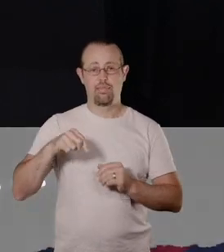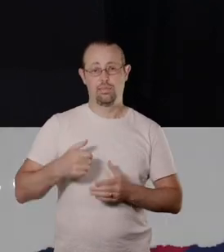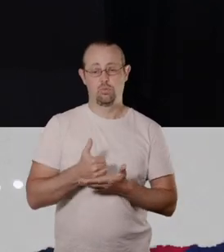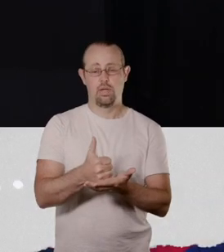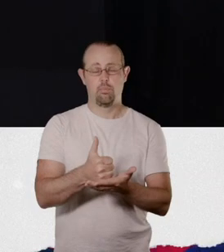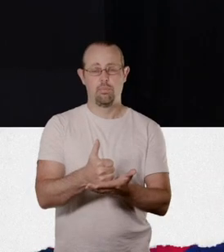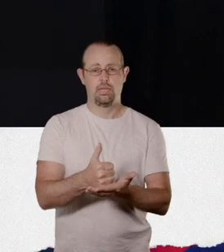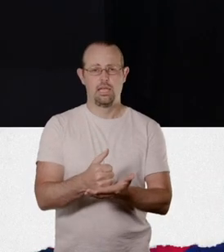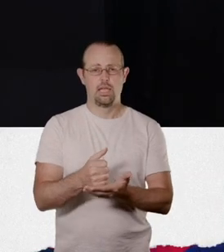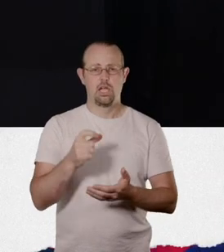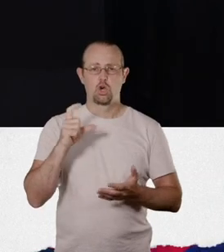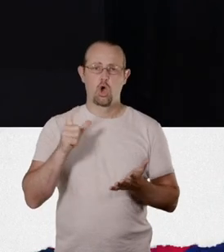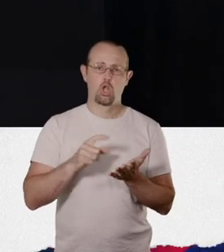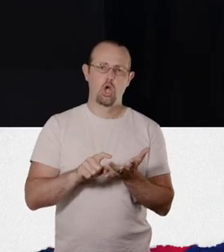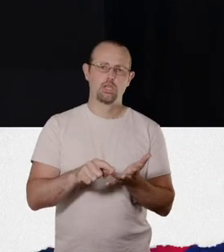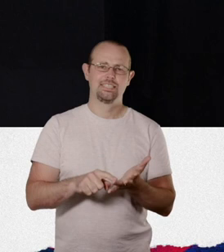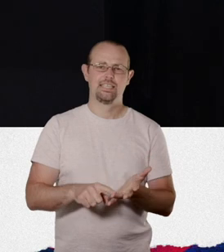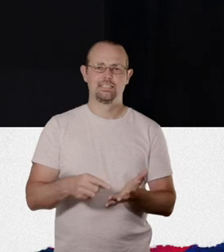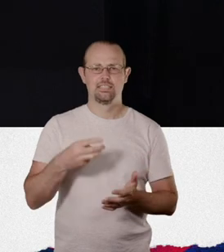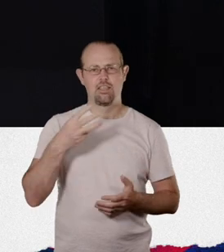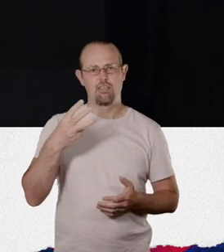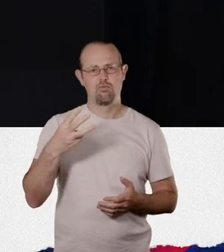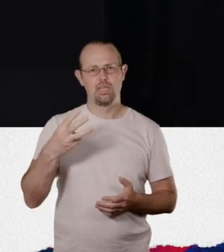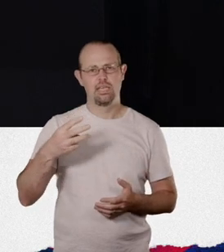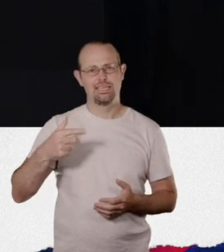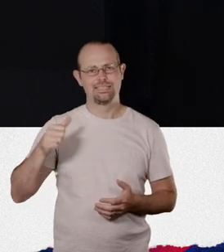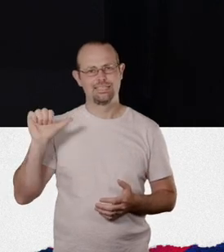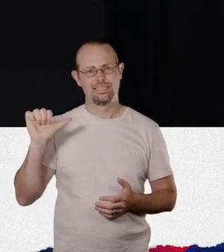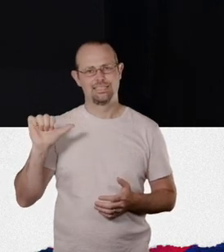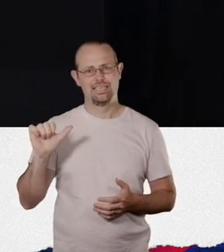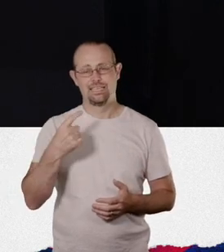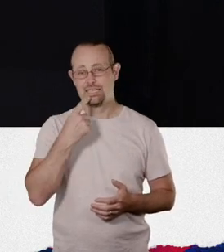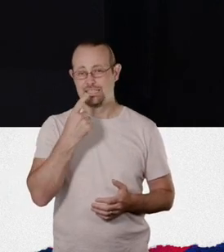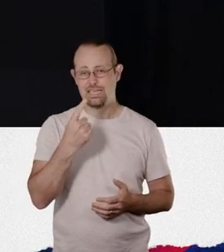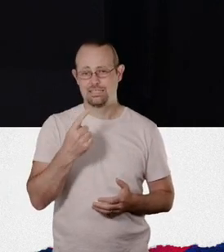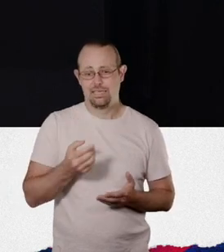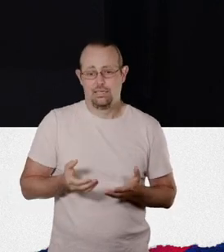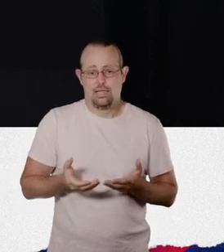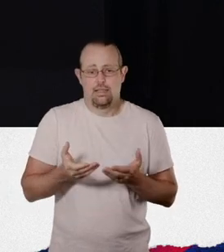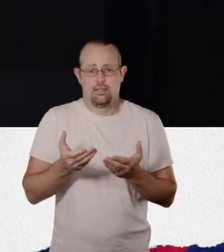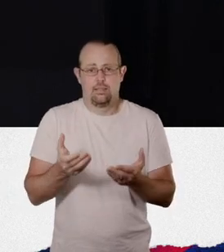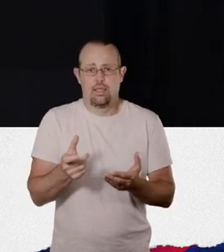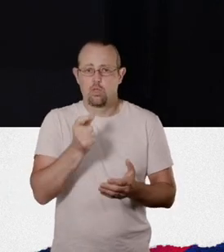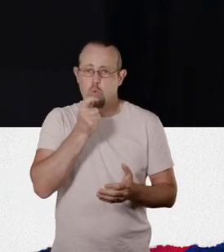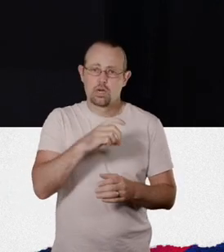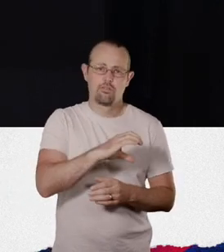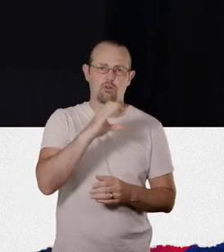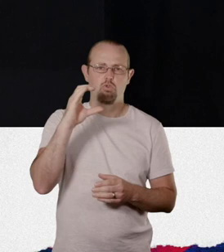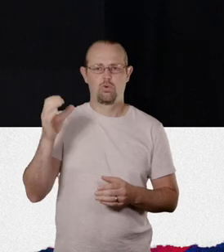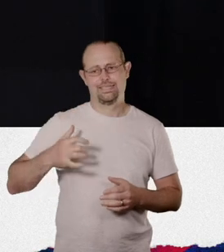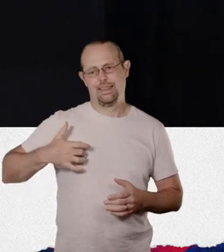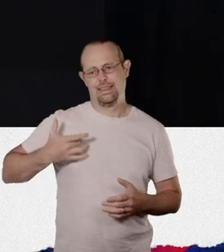Colossians 3:16 says, let the word of Christ dwell in you richly. That word dwell means to occupy in your